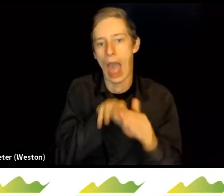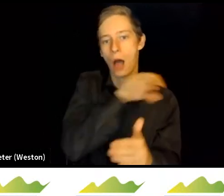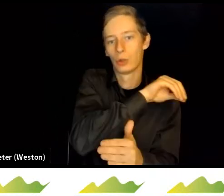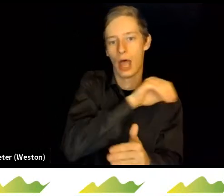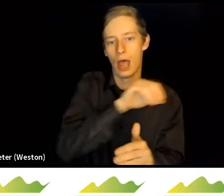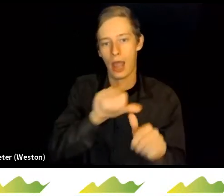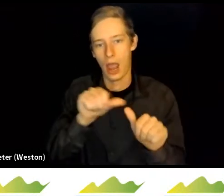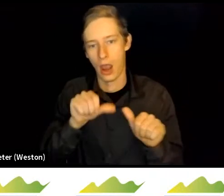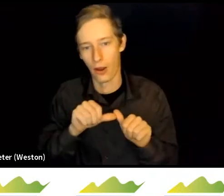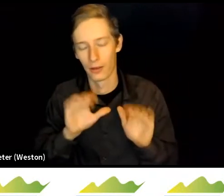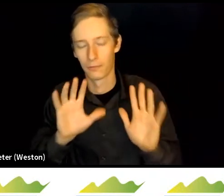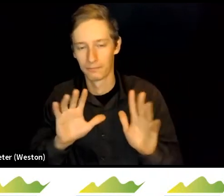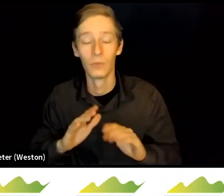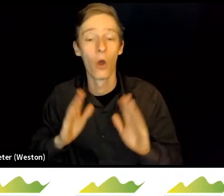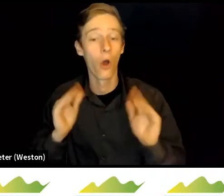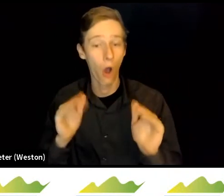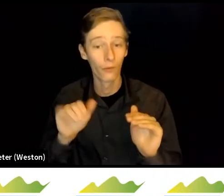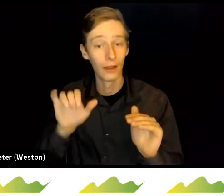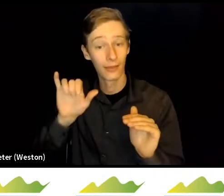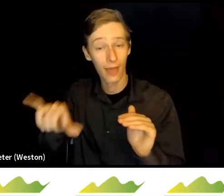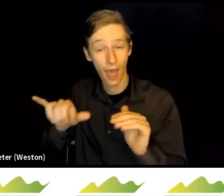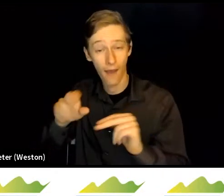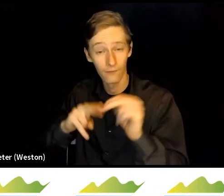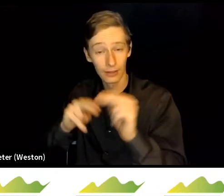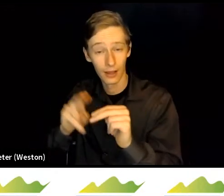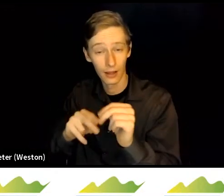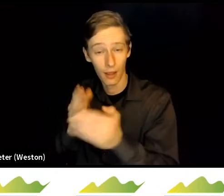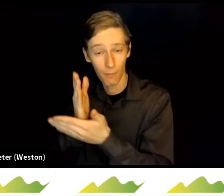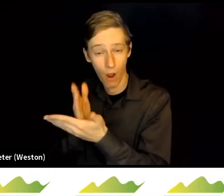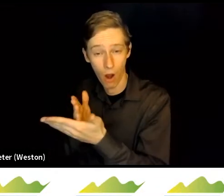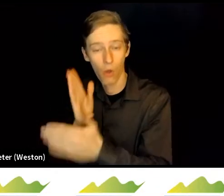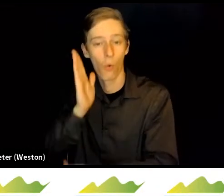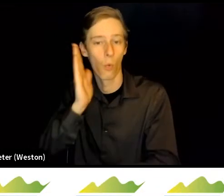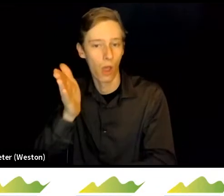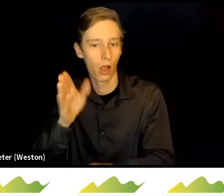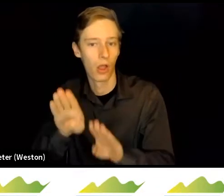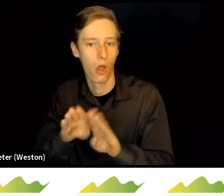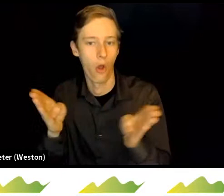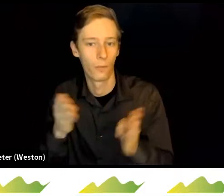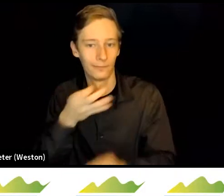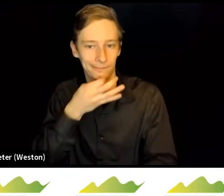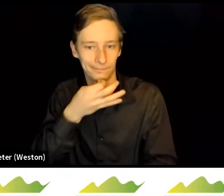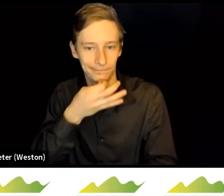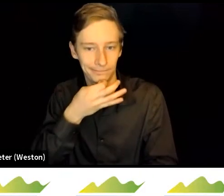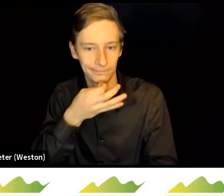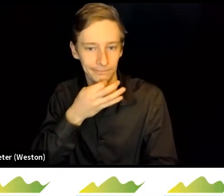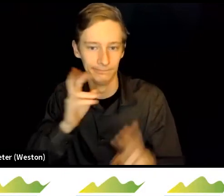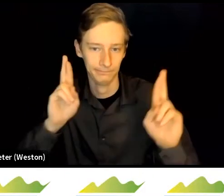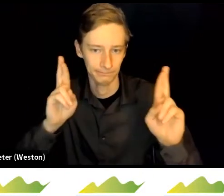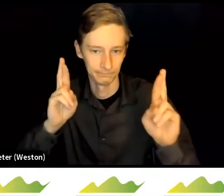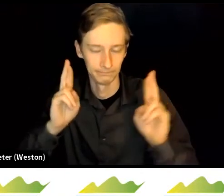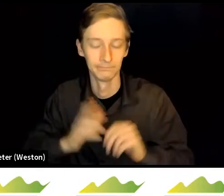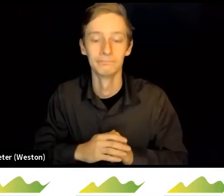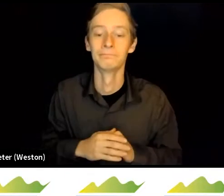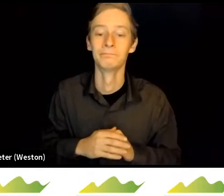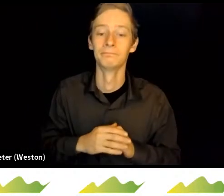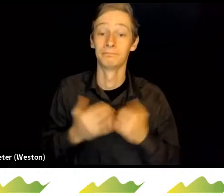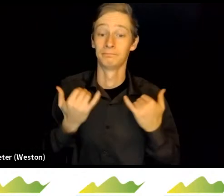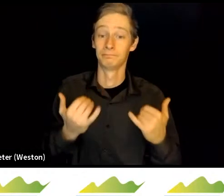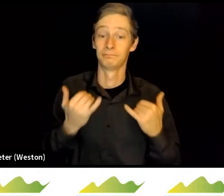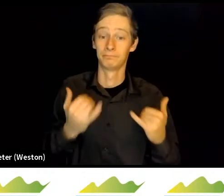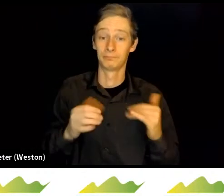open that side of the facility really soon. I know that as a system, as the Commonwealth is